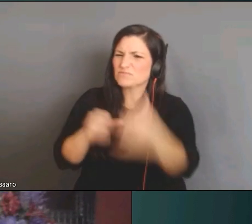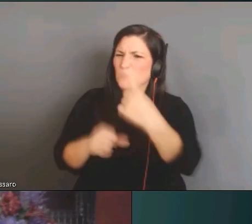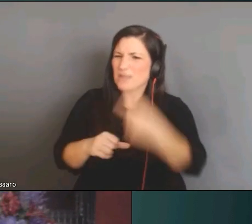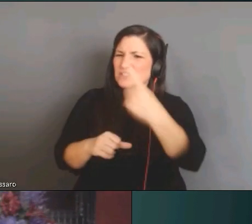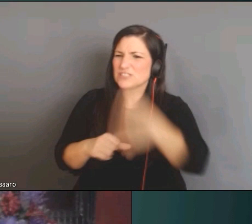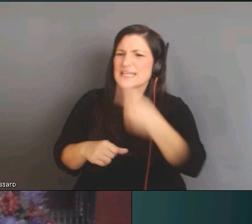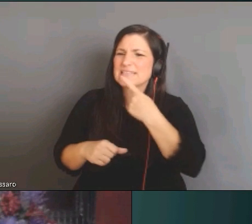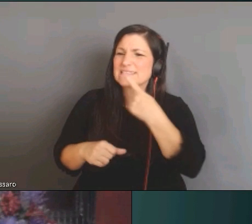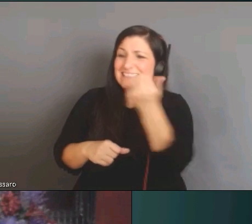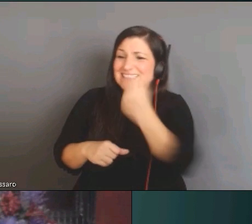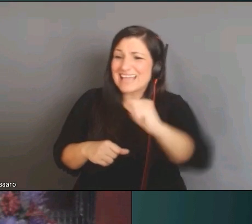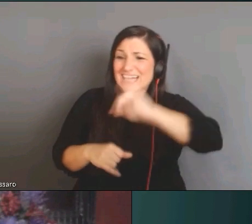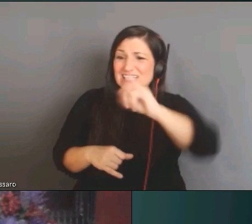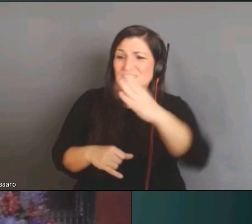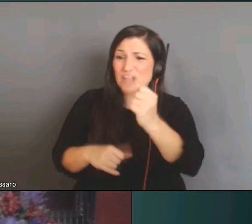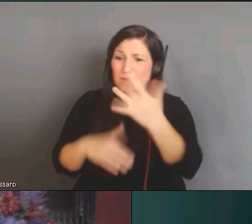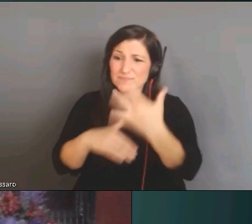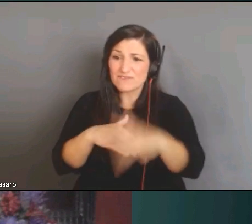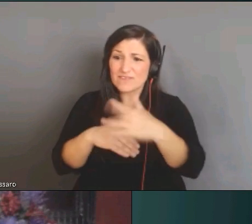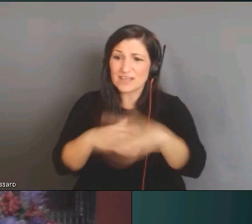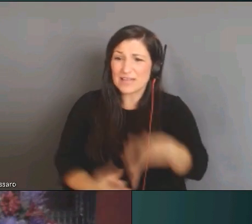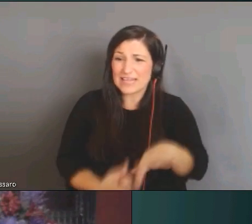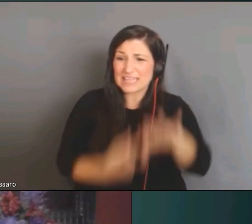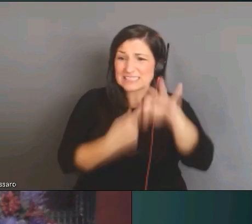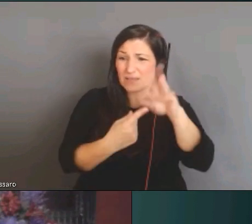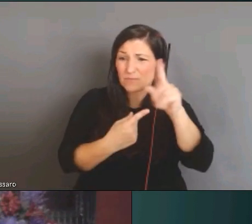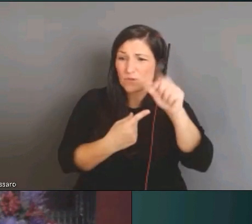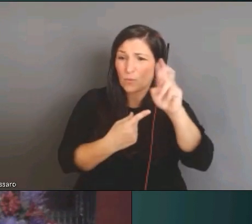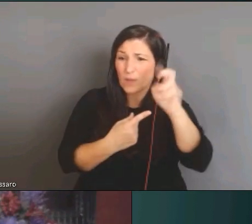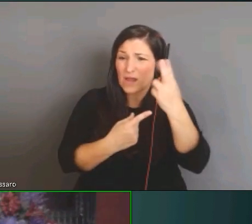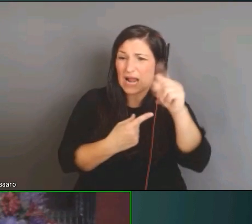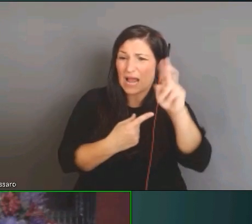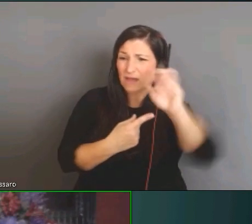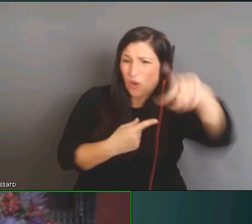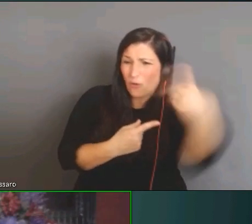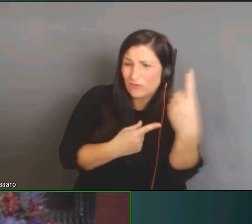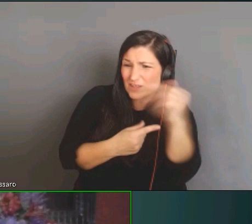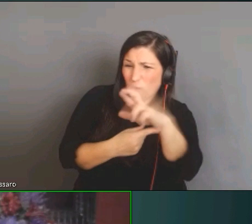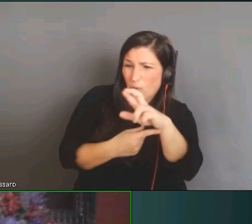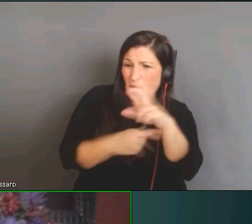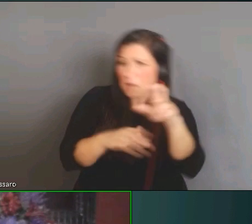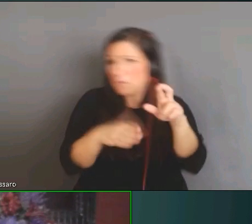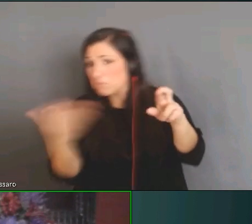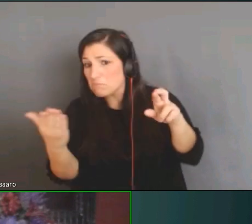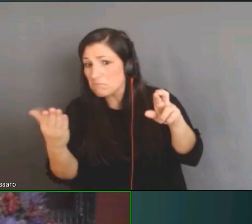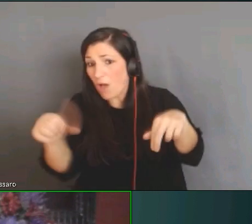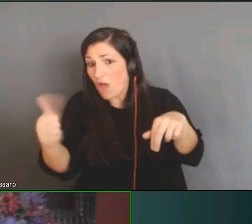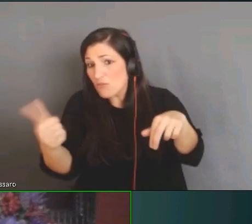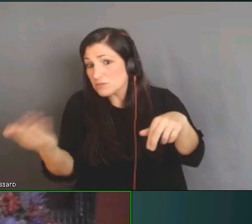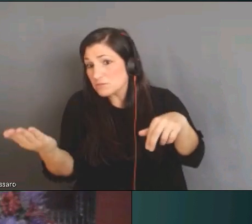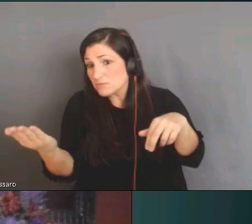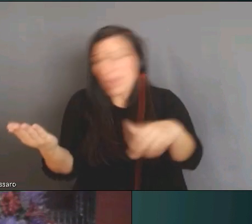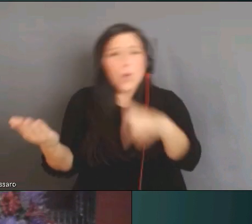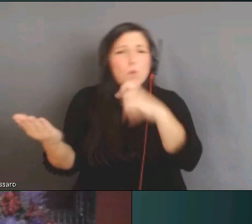any jobs available other than warehouse positions? Um, Absolutely. and who can speak to these